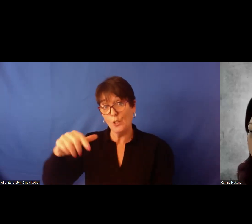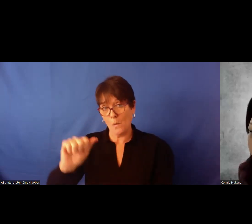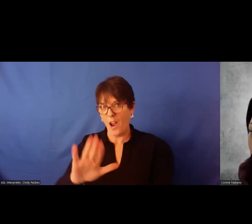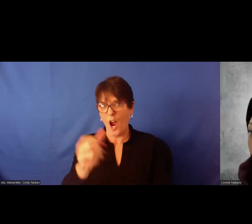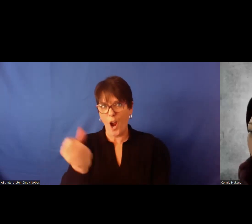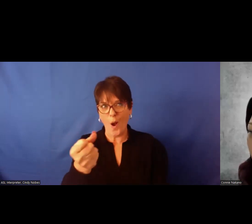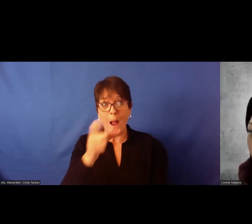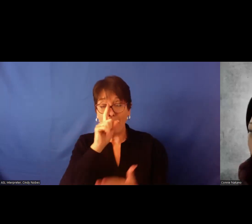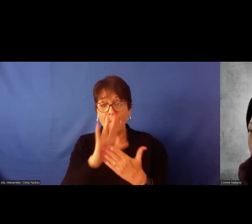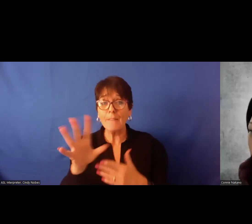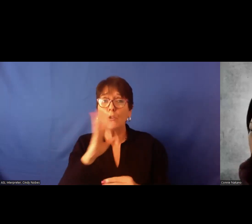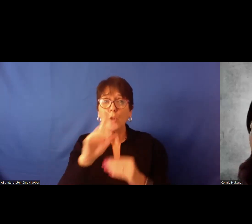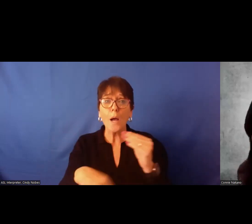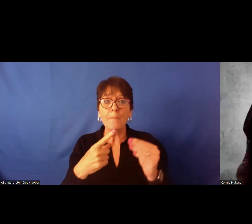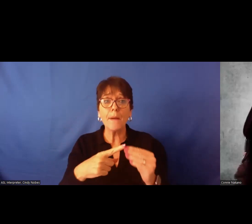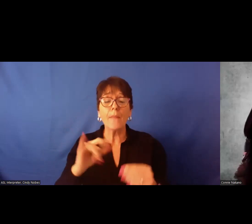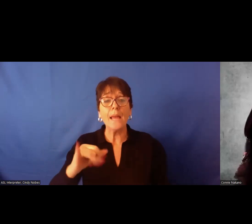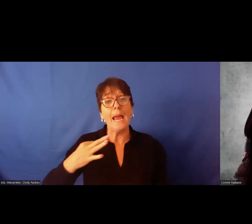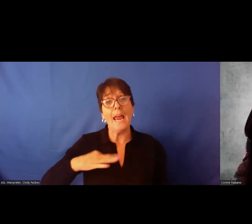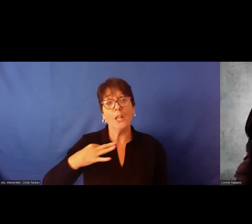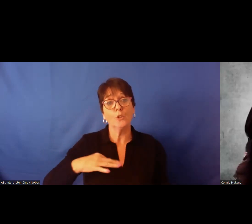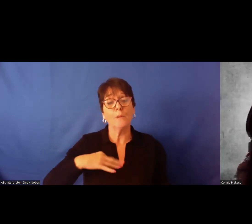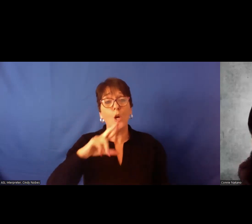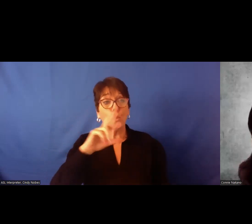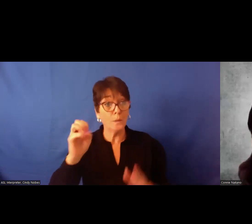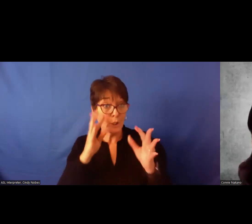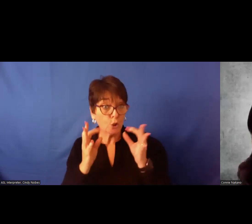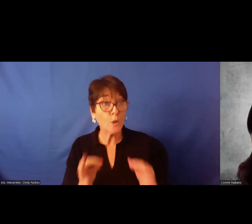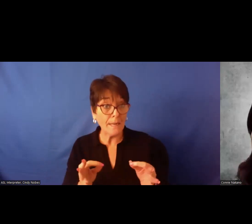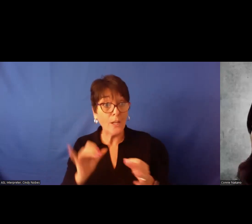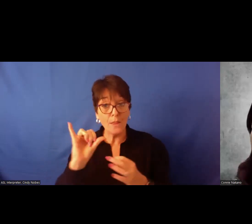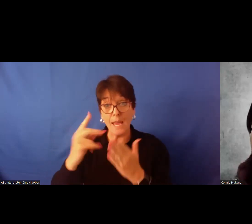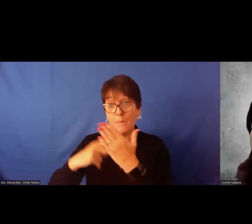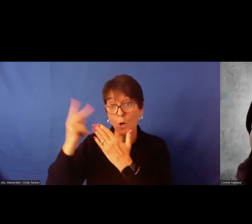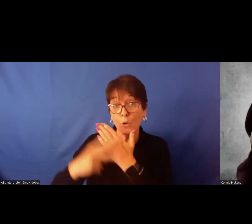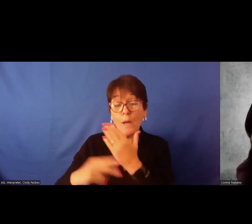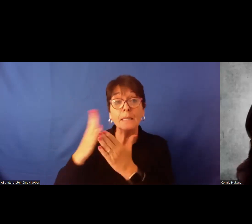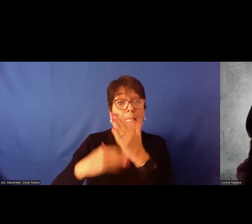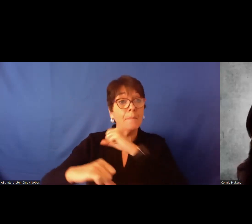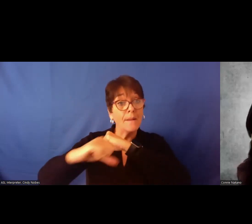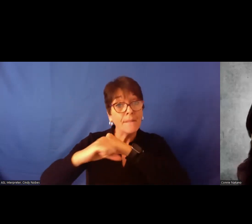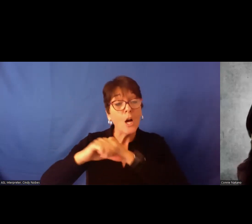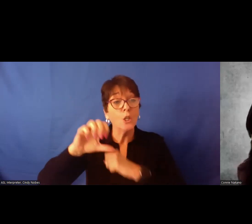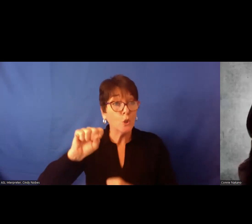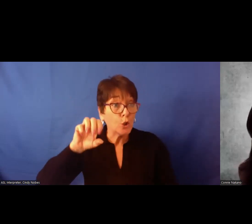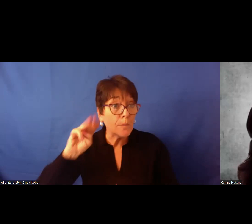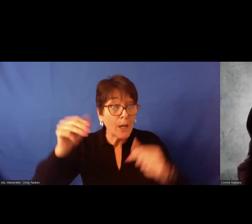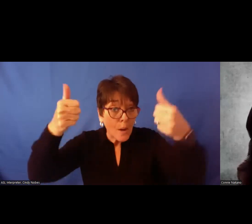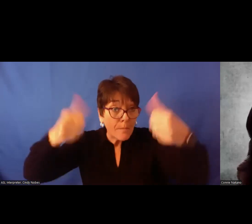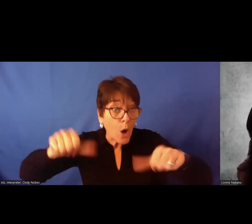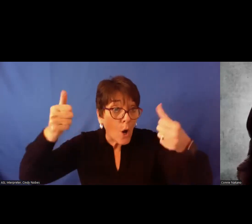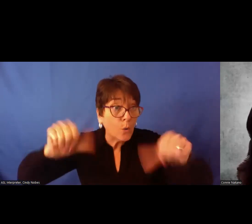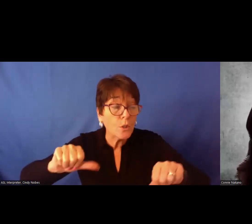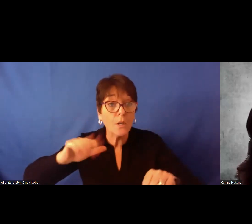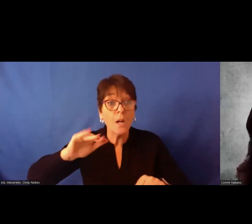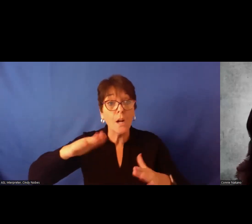I believe they're referring to the eligibility redetermination of that program, and some of the flyers and social media posts on the outreach toolkit are